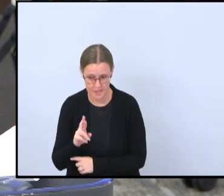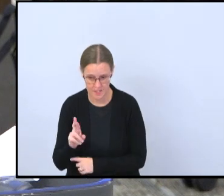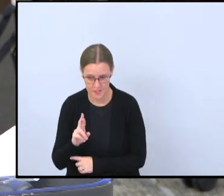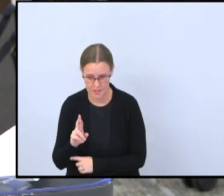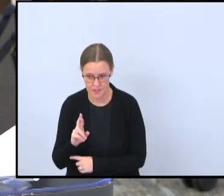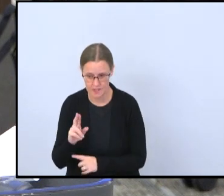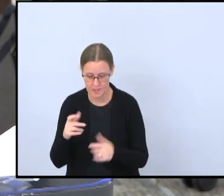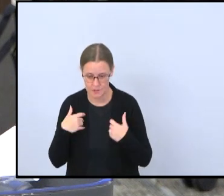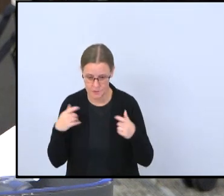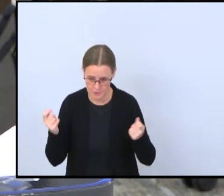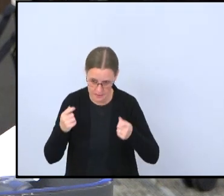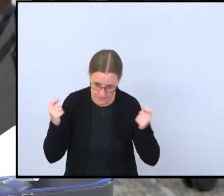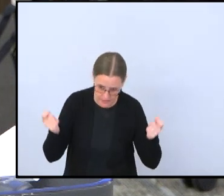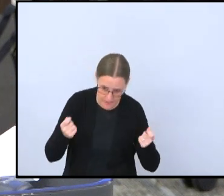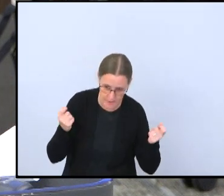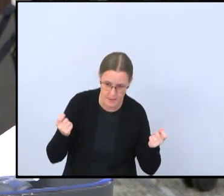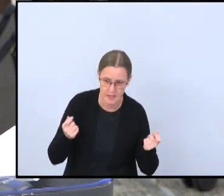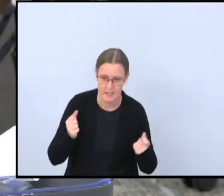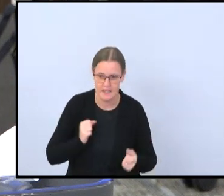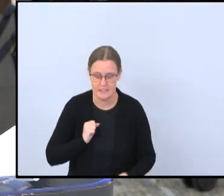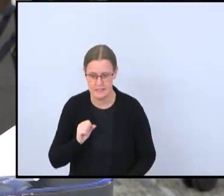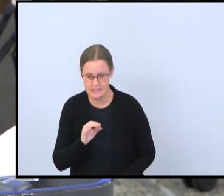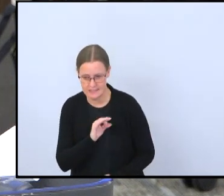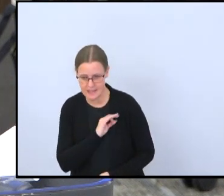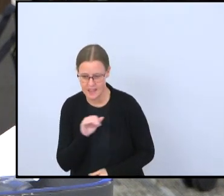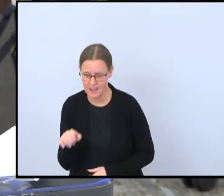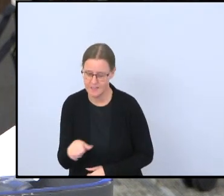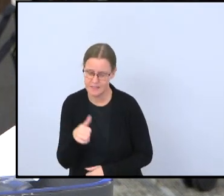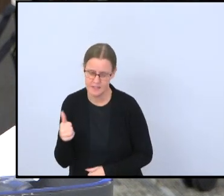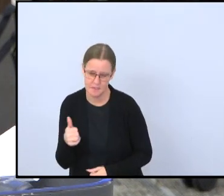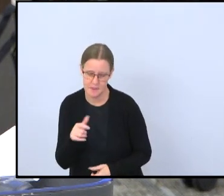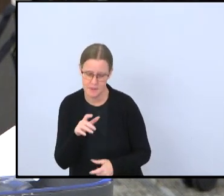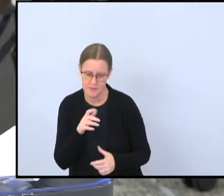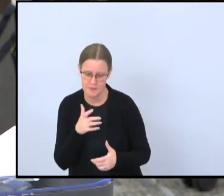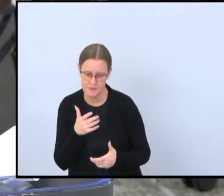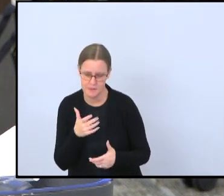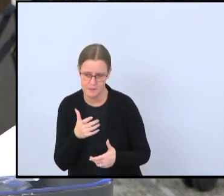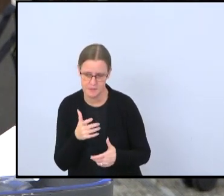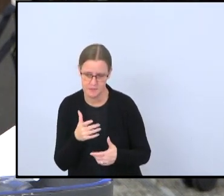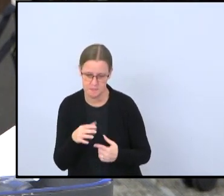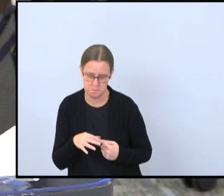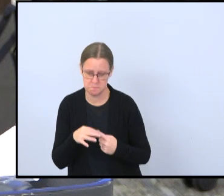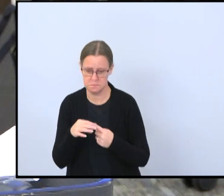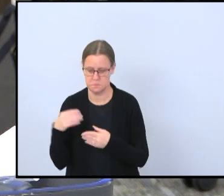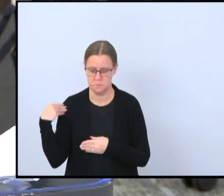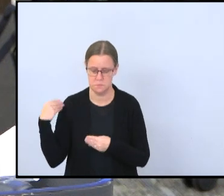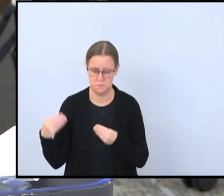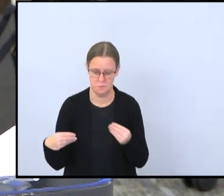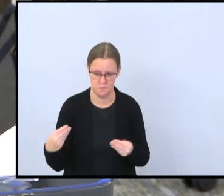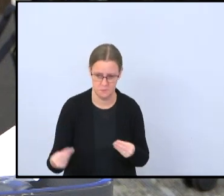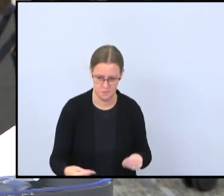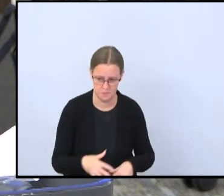and recognize a lot of staff, along with some other special traditions. This week, you should have received information in